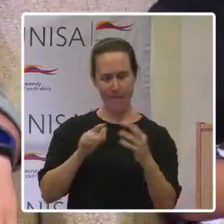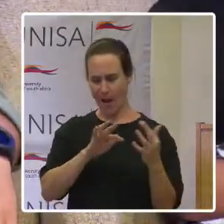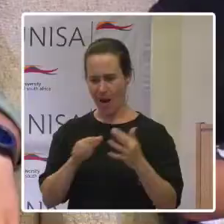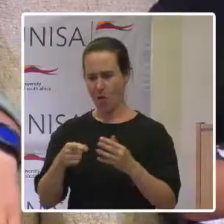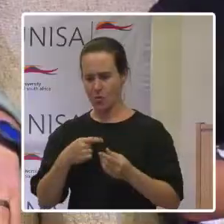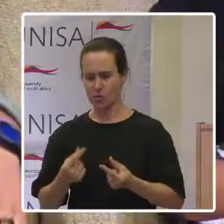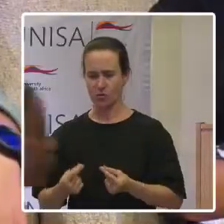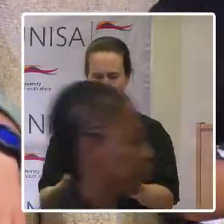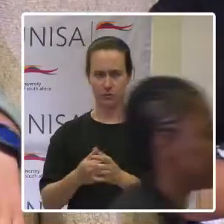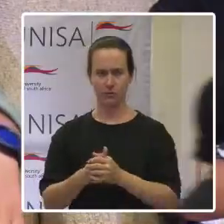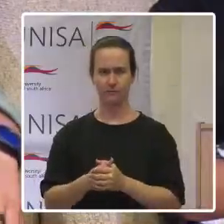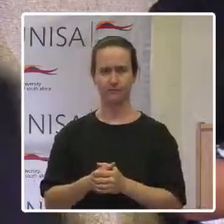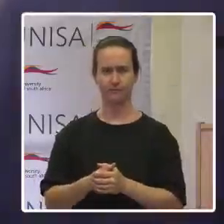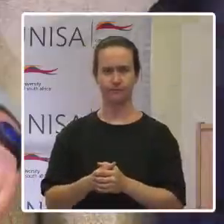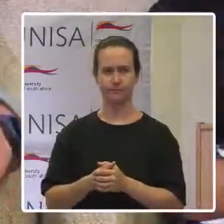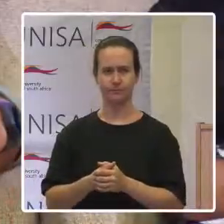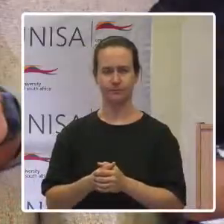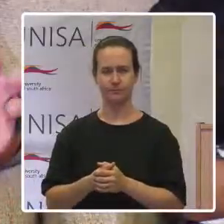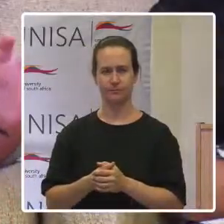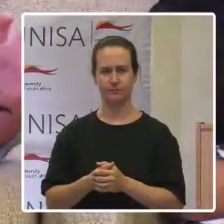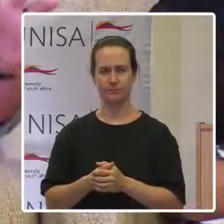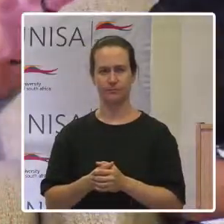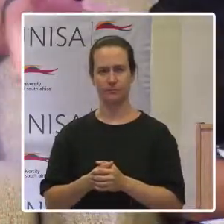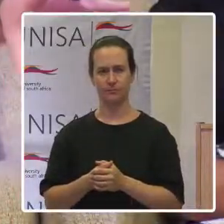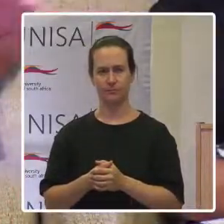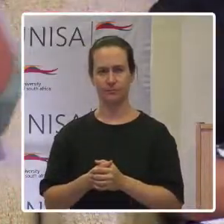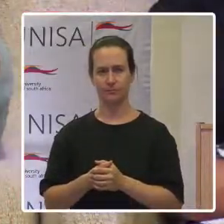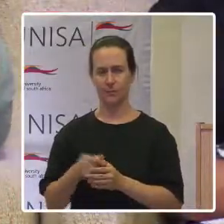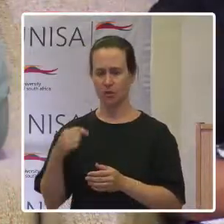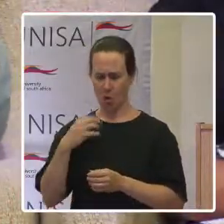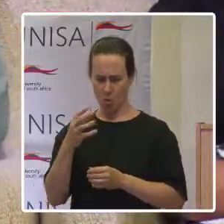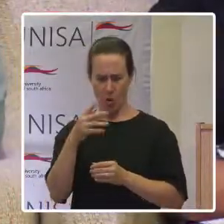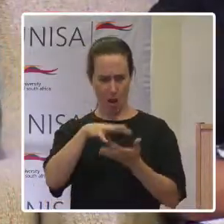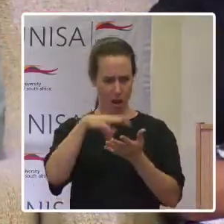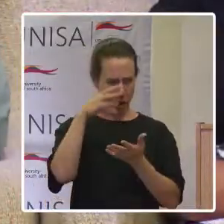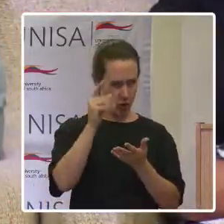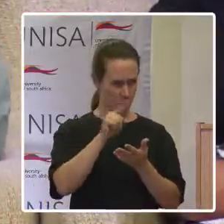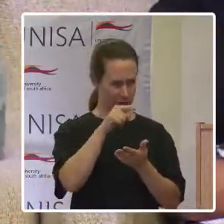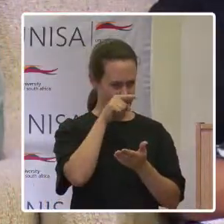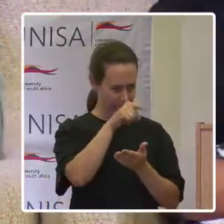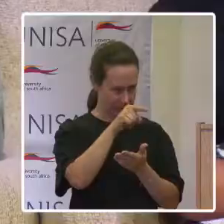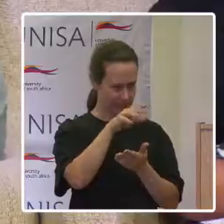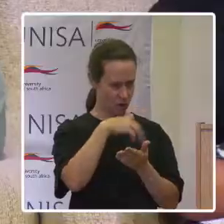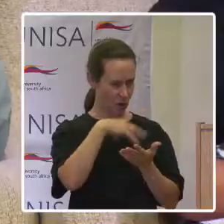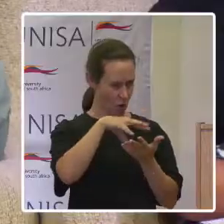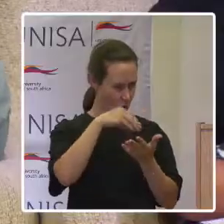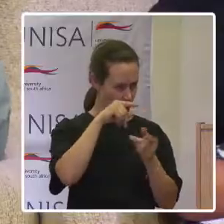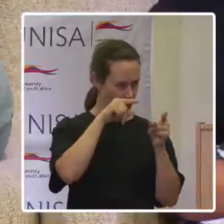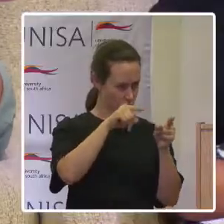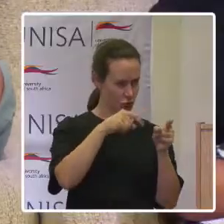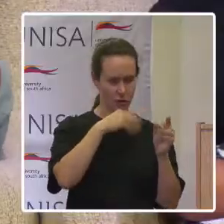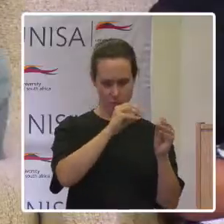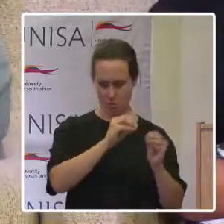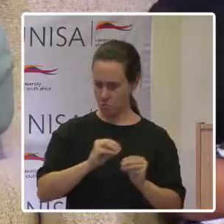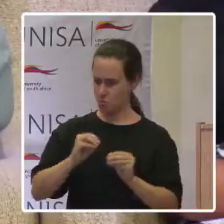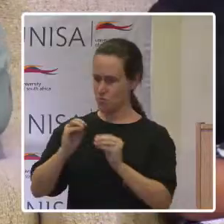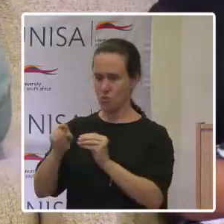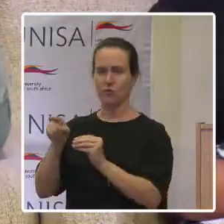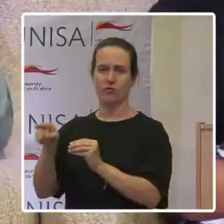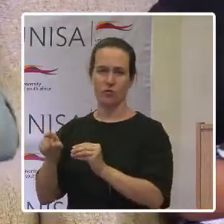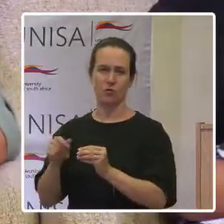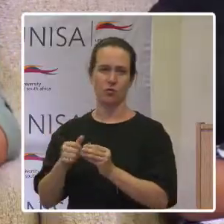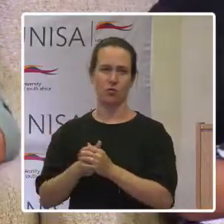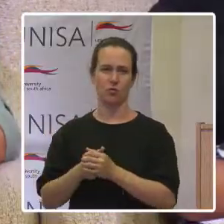in other areas. So taking what we'd learned from industry, it was literally from industry,